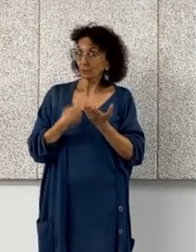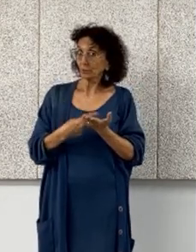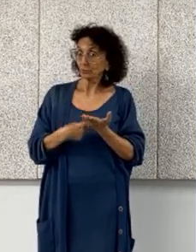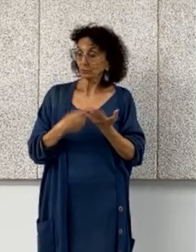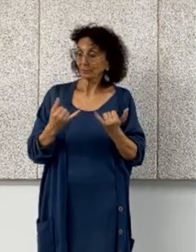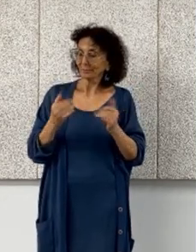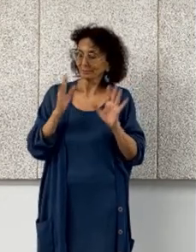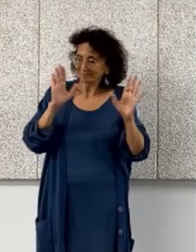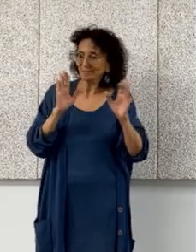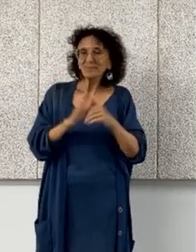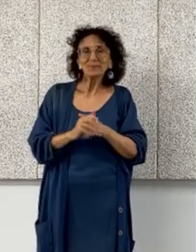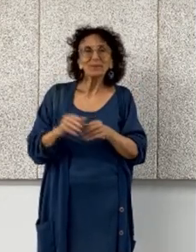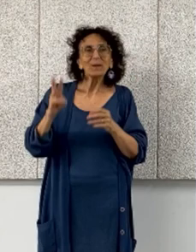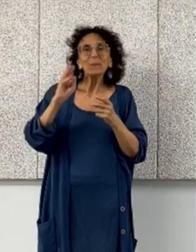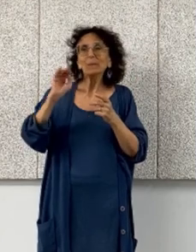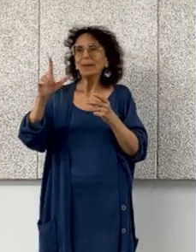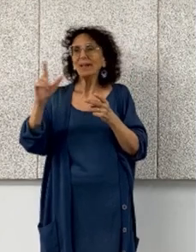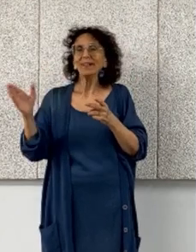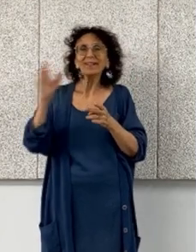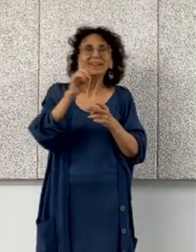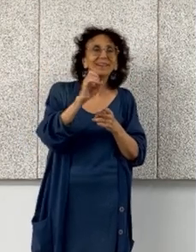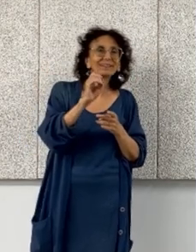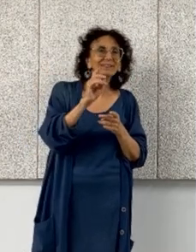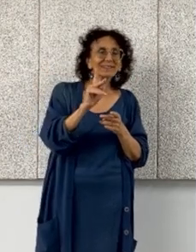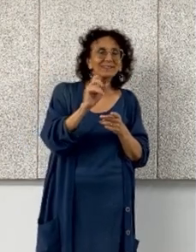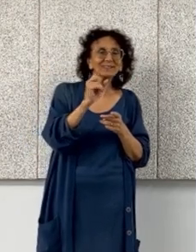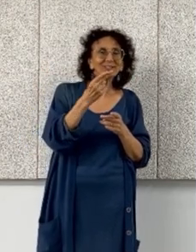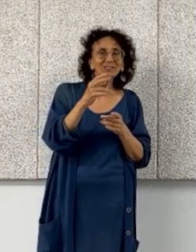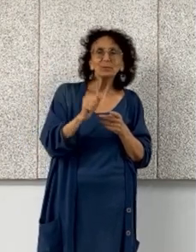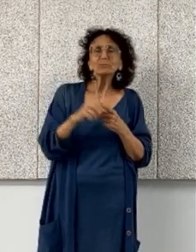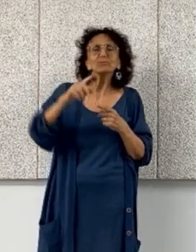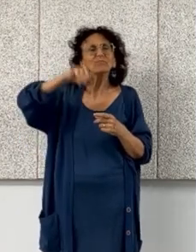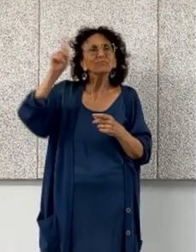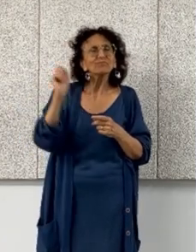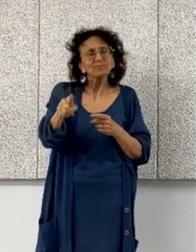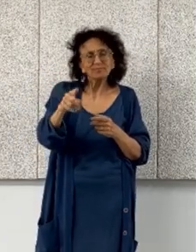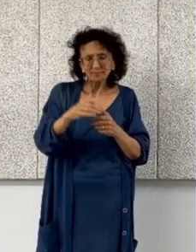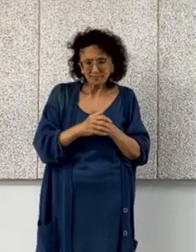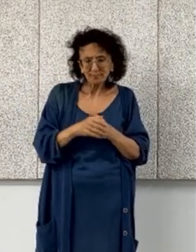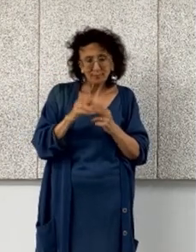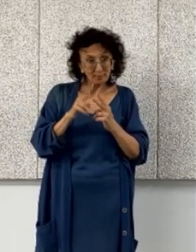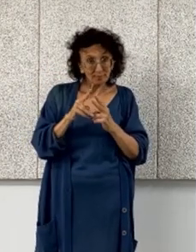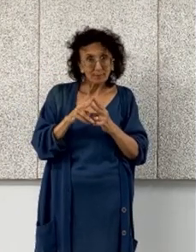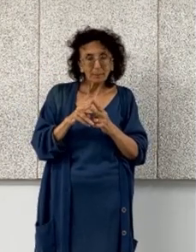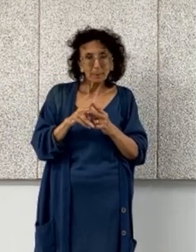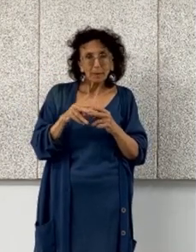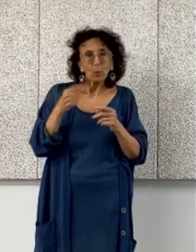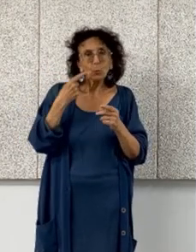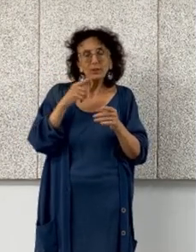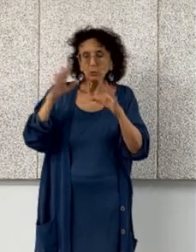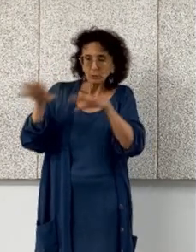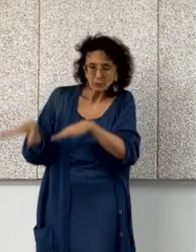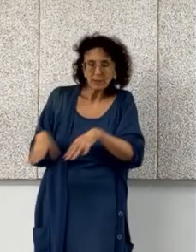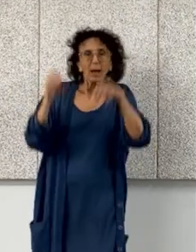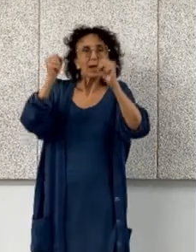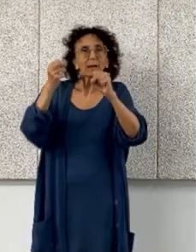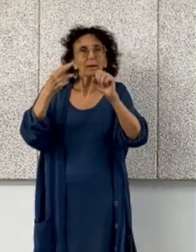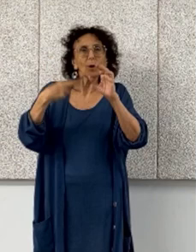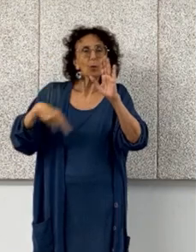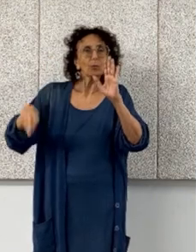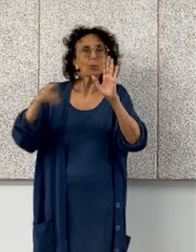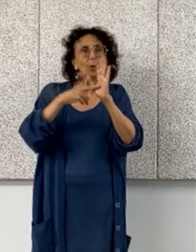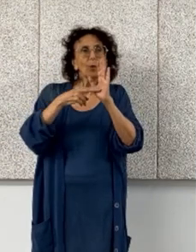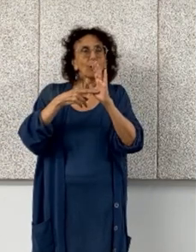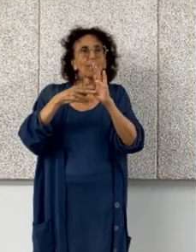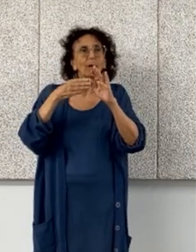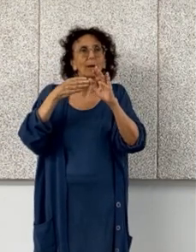Okay, Will and Deeksha, what is the most surprising thing about taking on a role